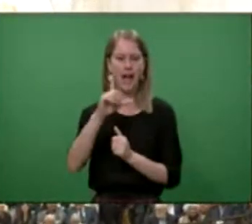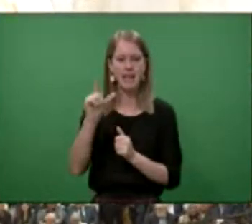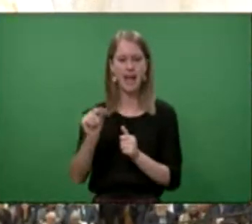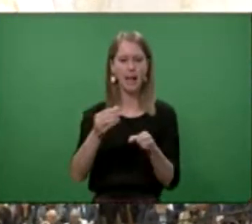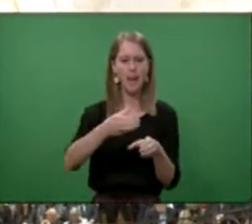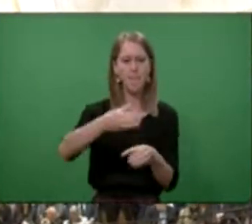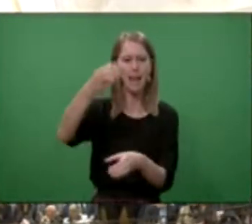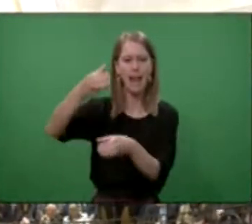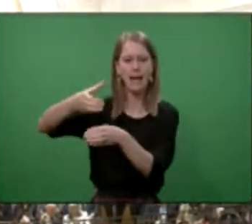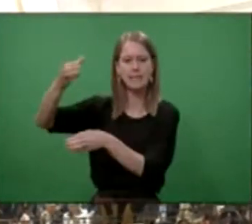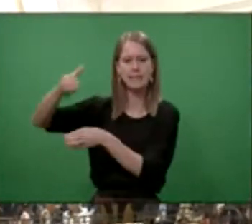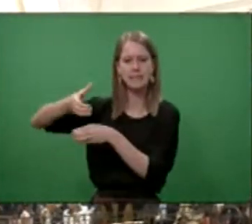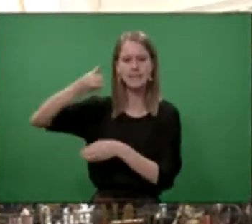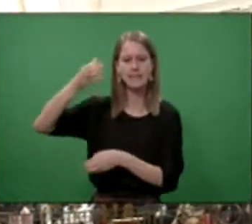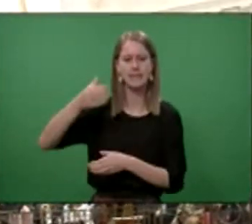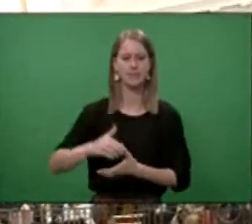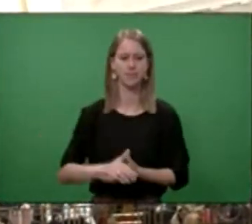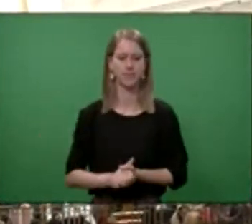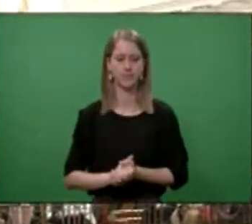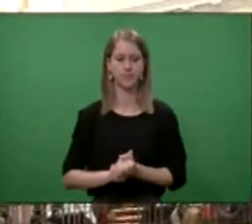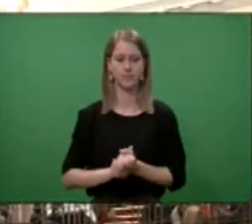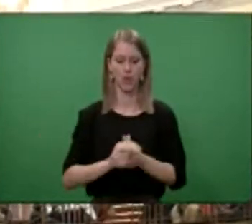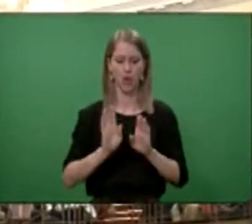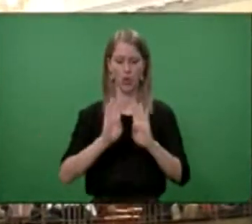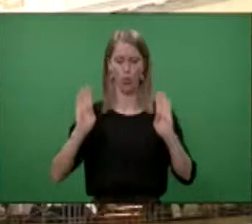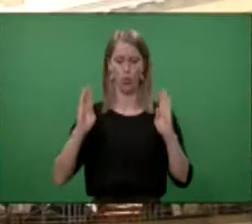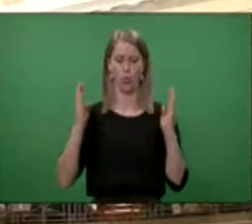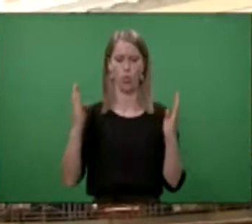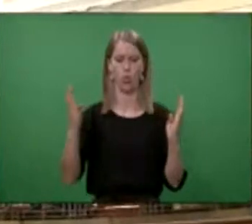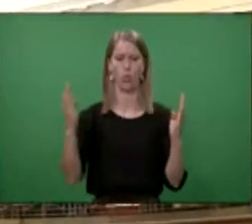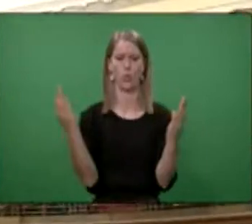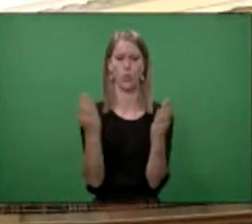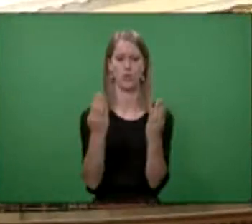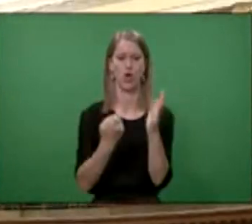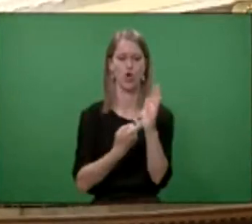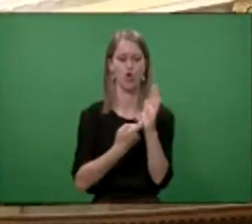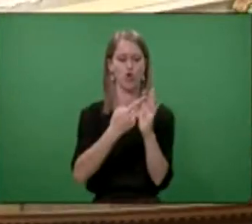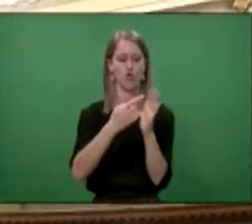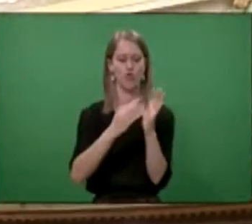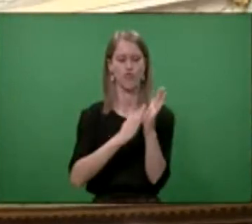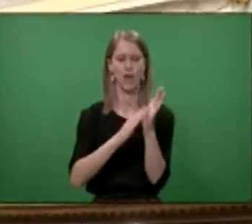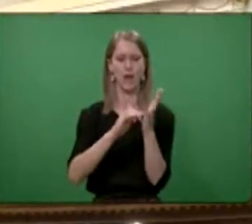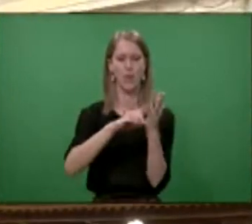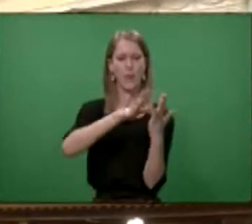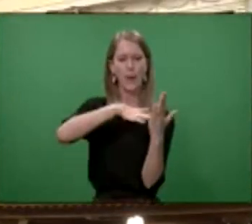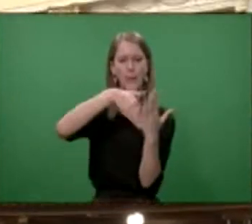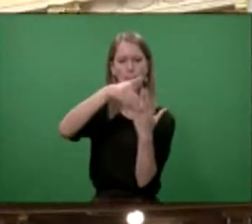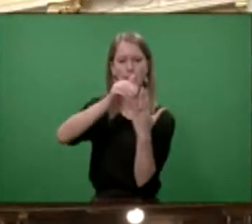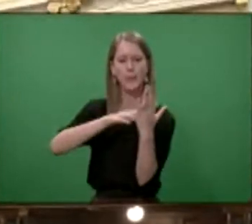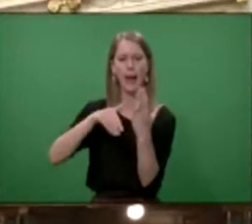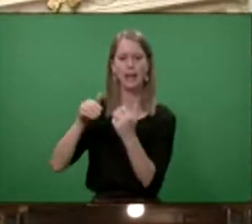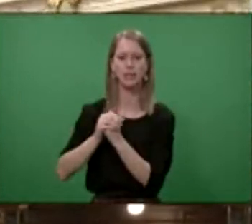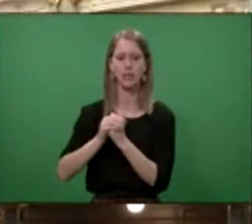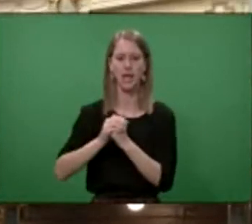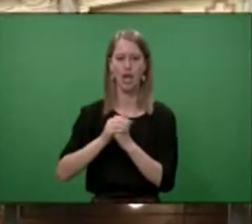pillars. The walls are panelled in varnished rimu, and a deep red carpet covers the